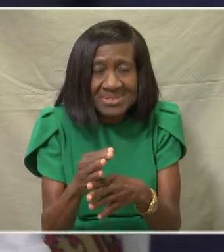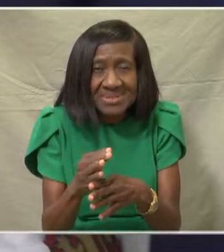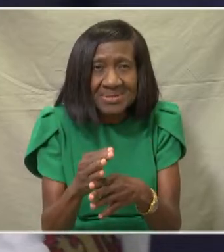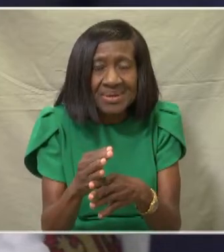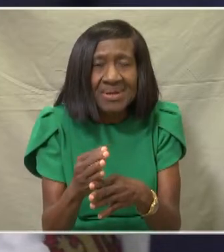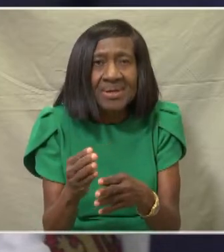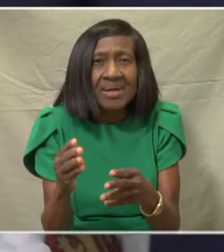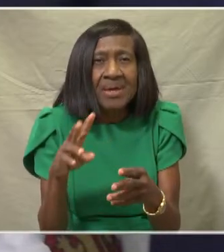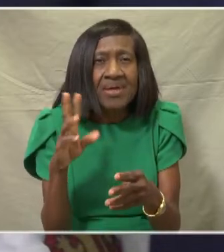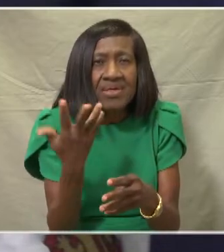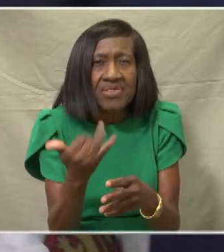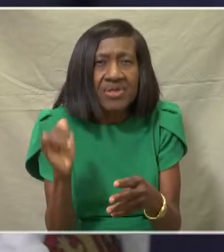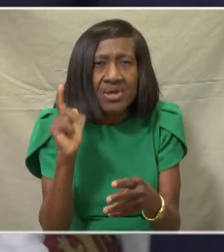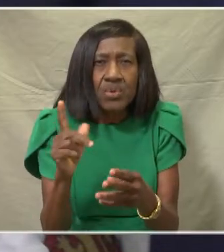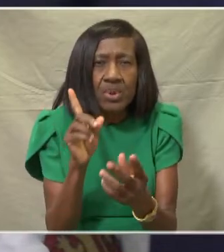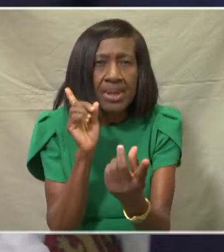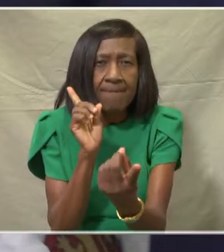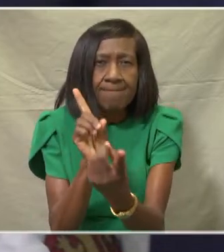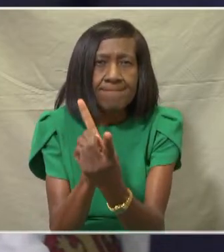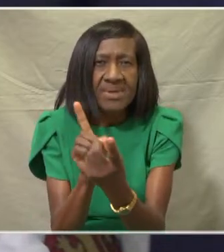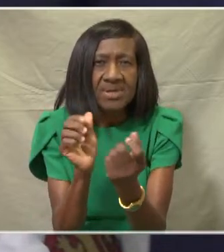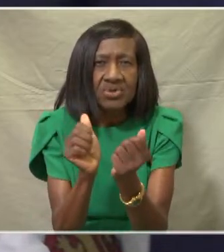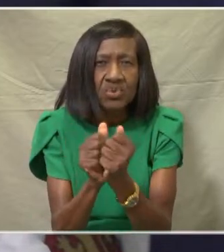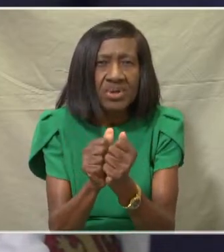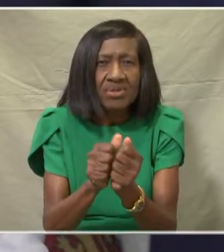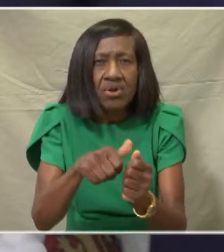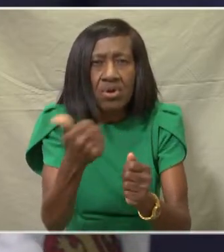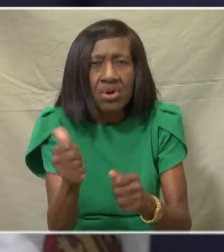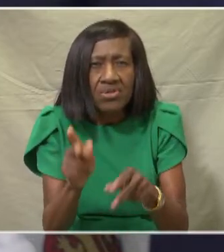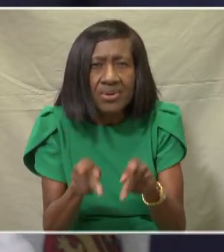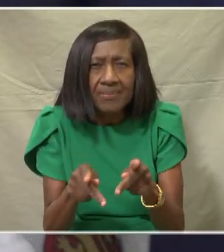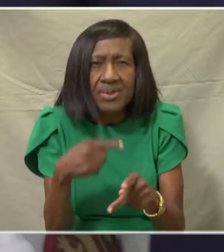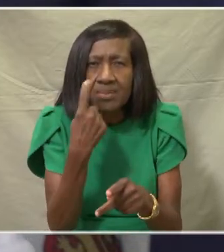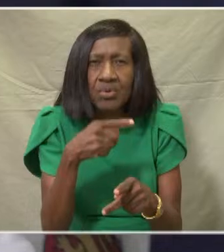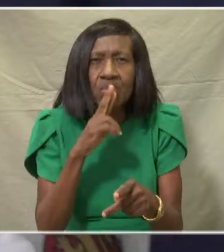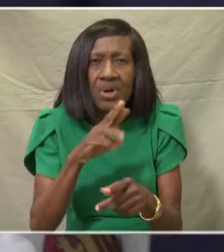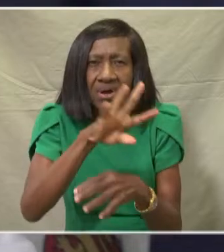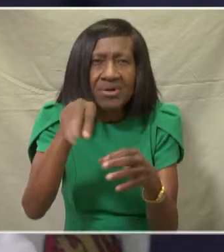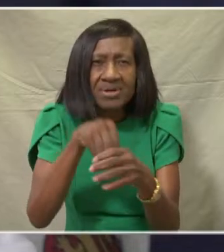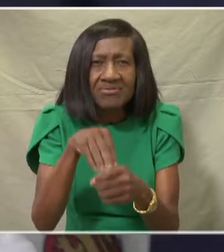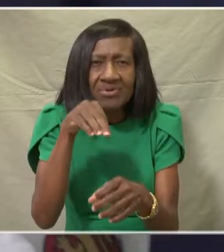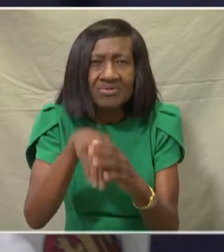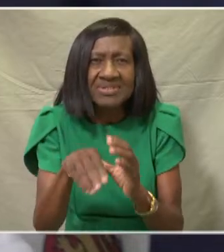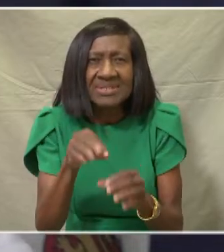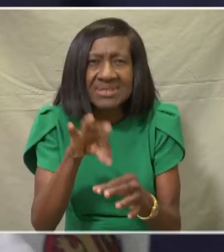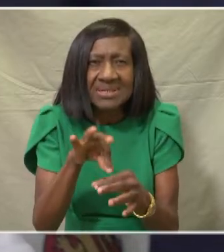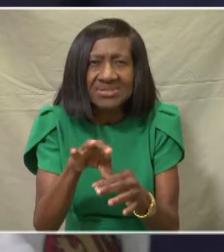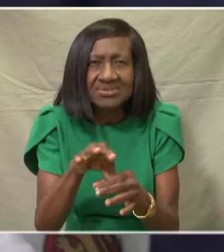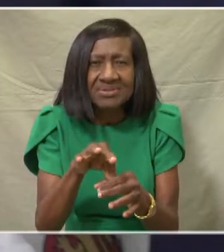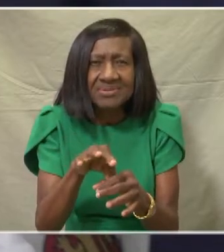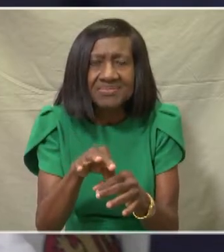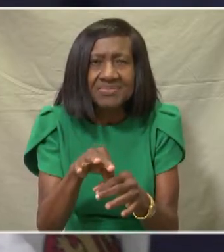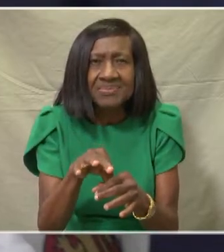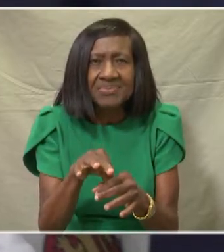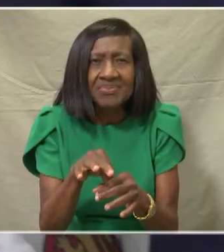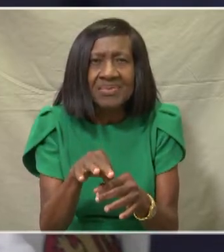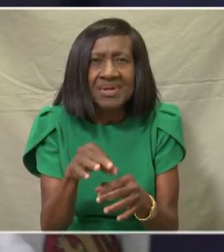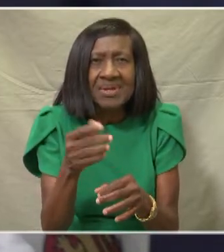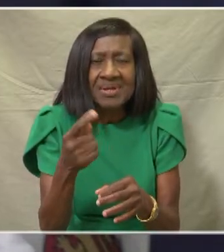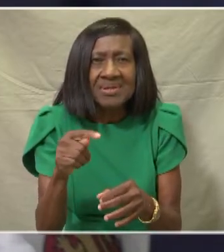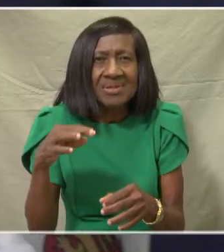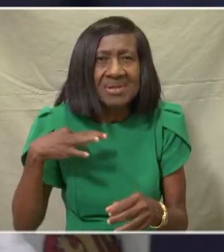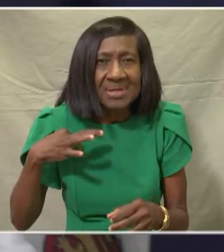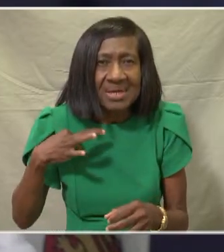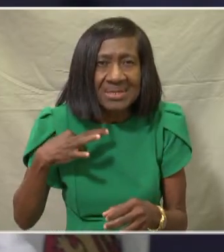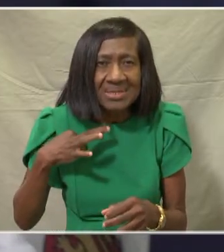of stakeholders involved in the election process. These include people such as the election officials, candidates from